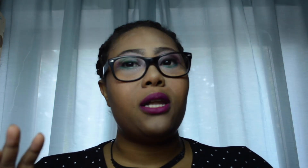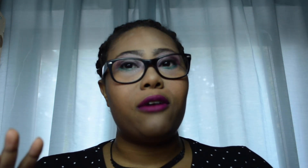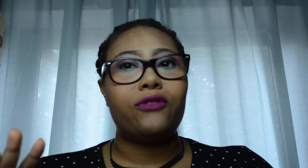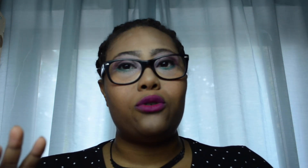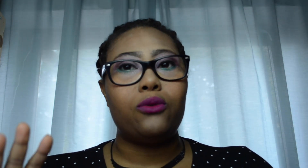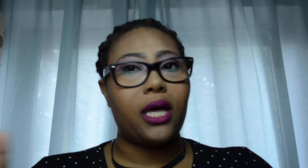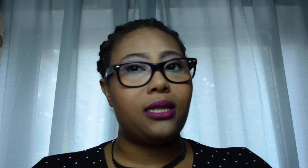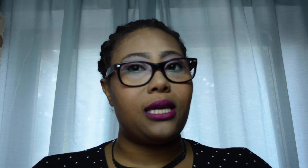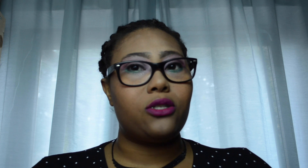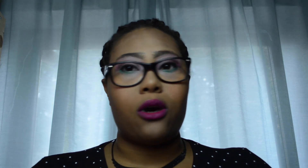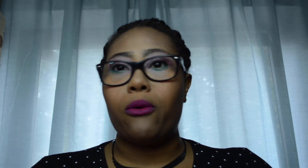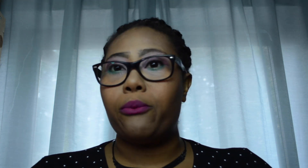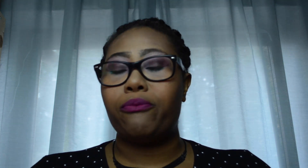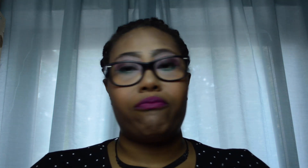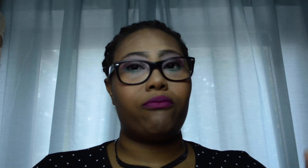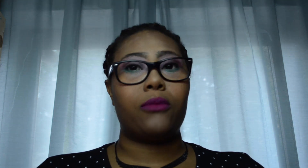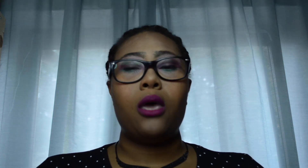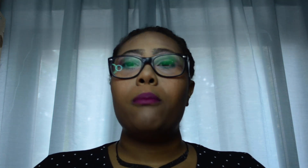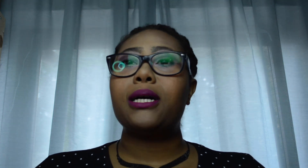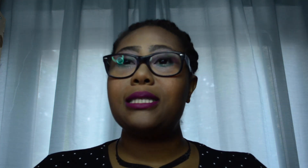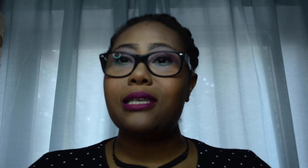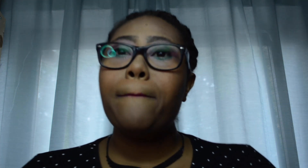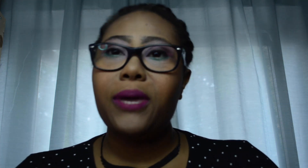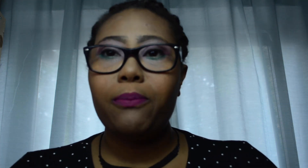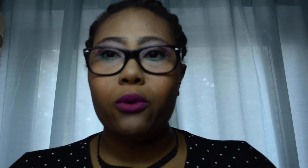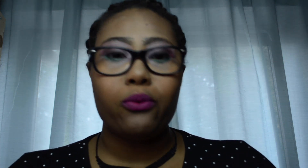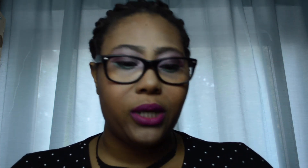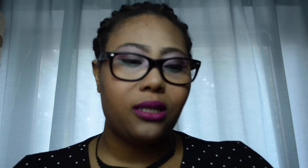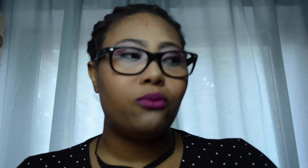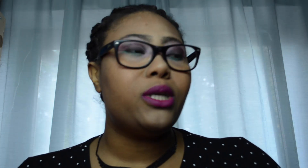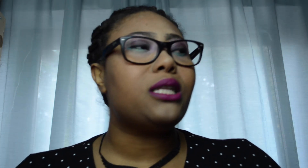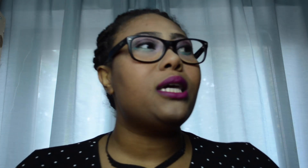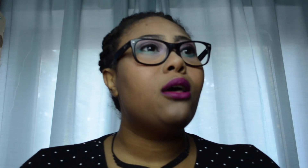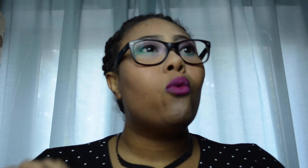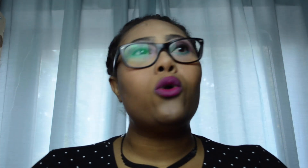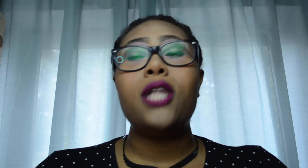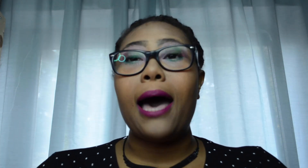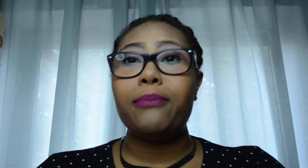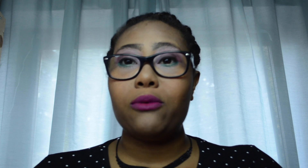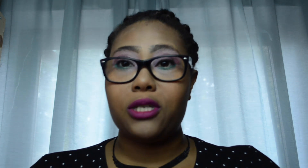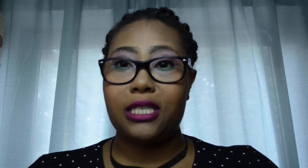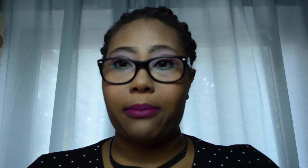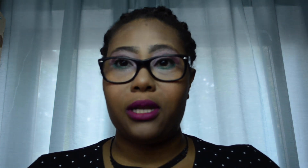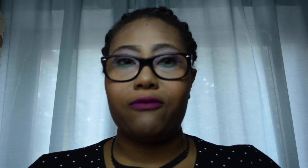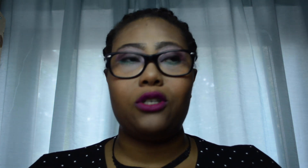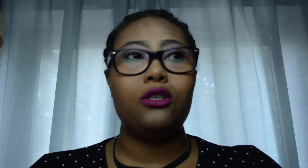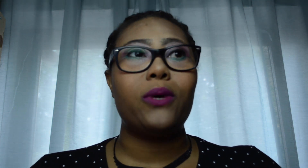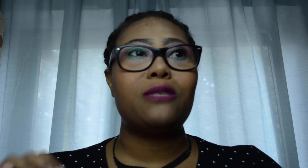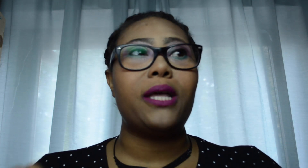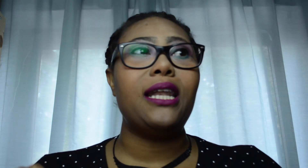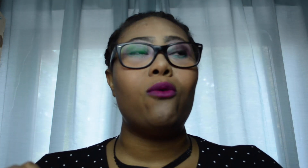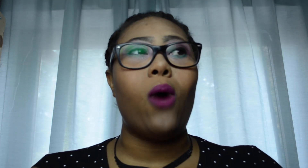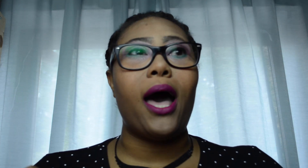open enough to let things go. Because some people really, really will not be receptive to